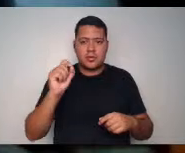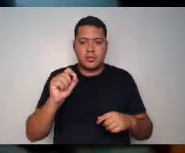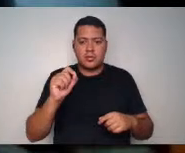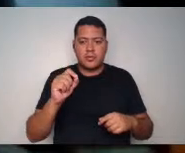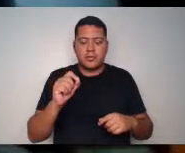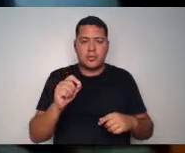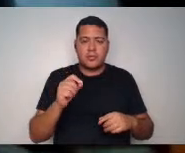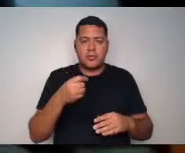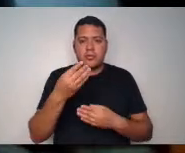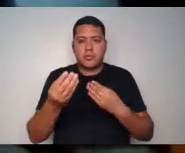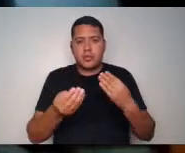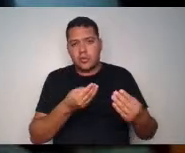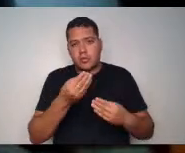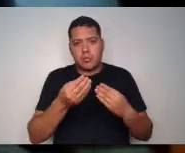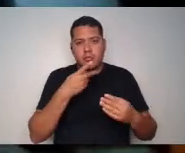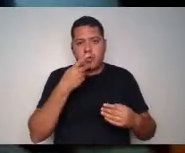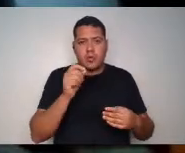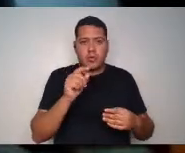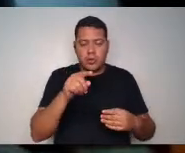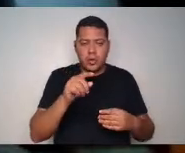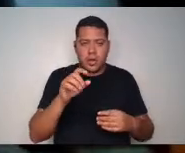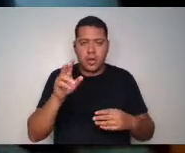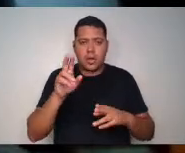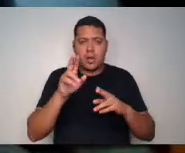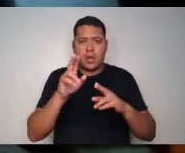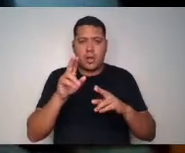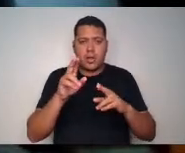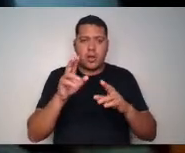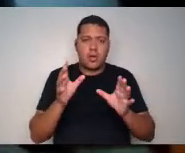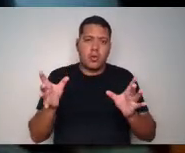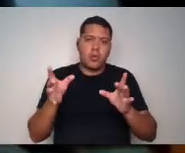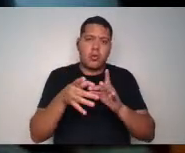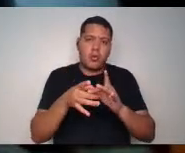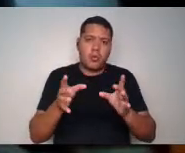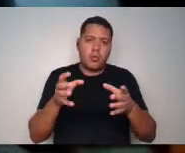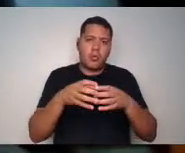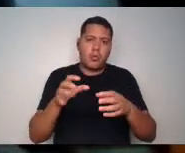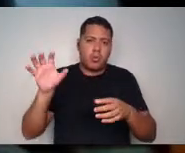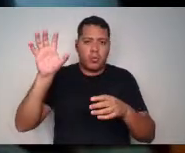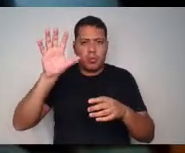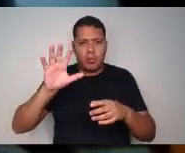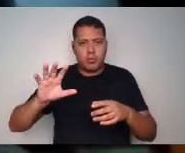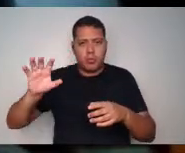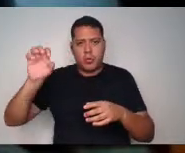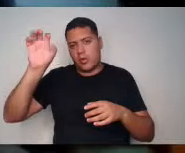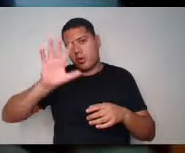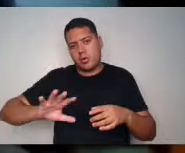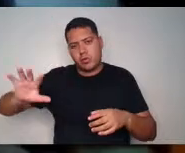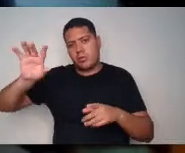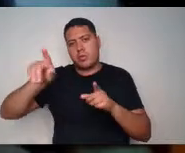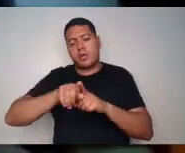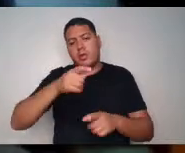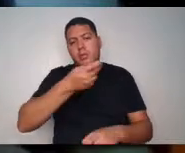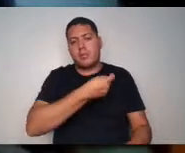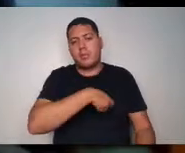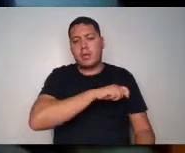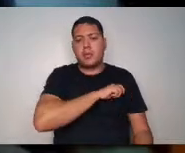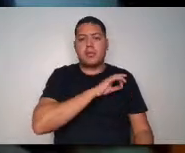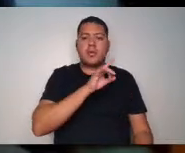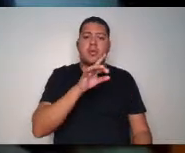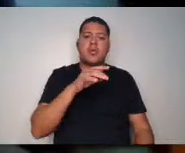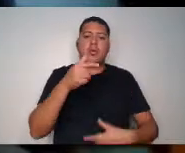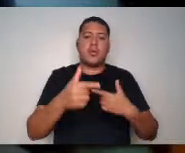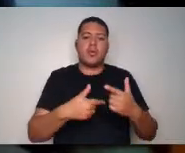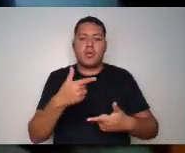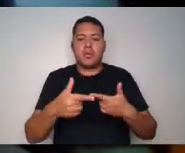and major platforms don't have this. And by considering this directive of the European Union, and